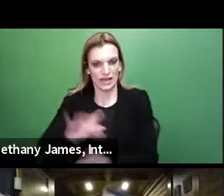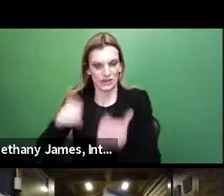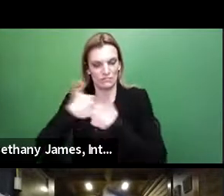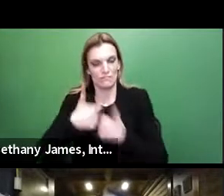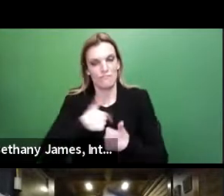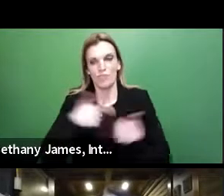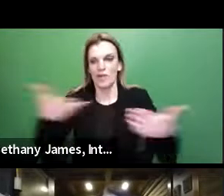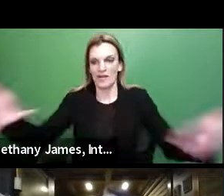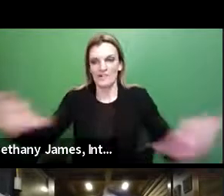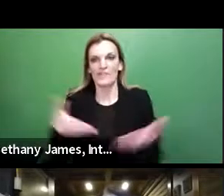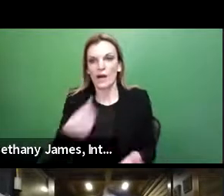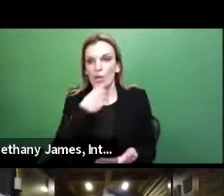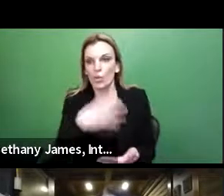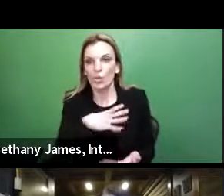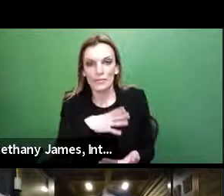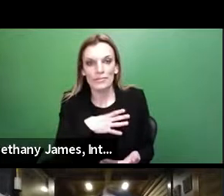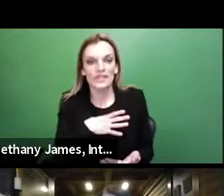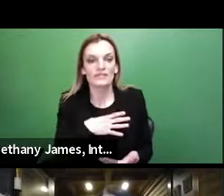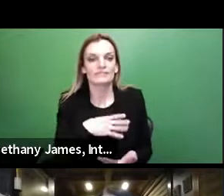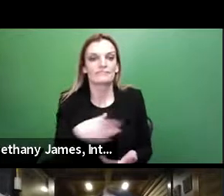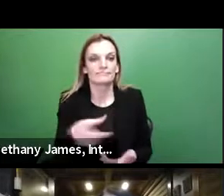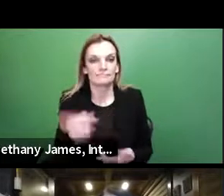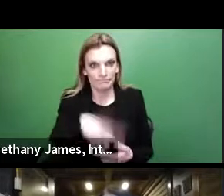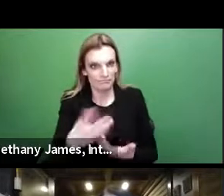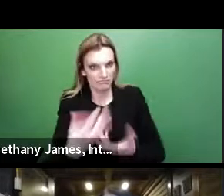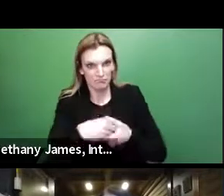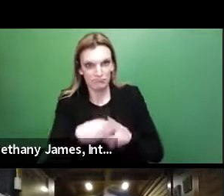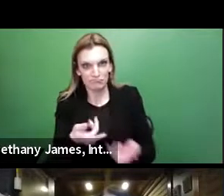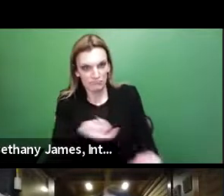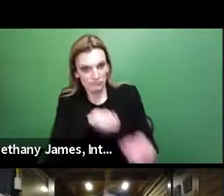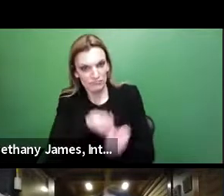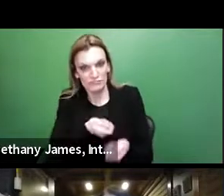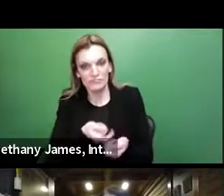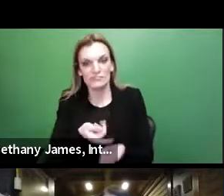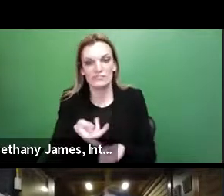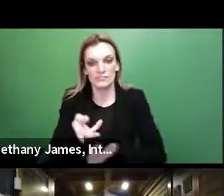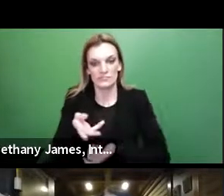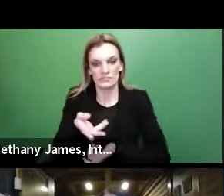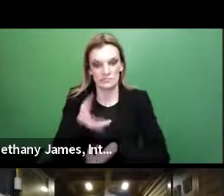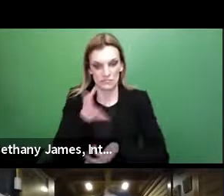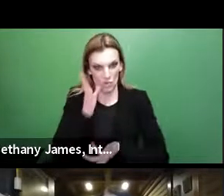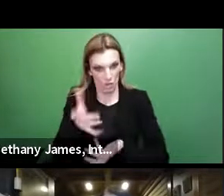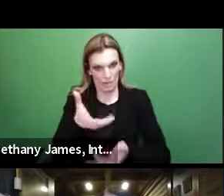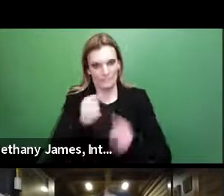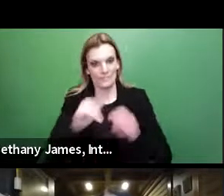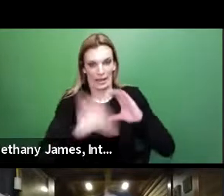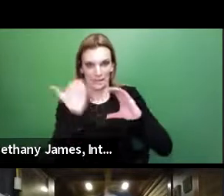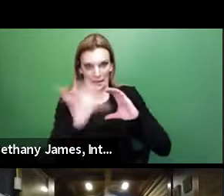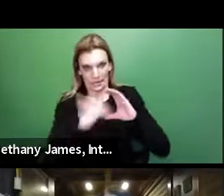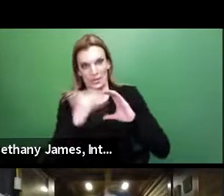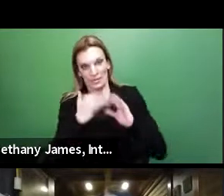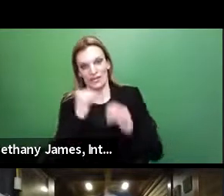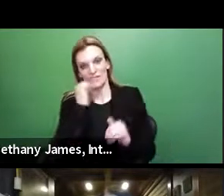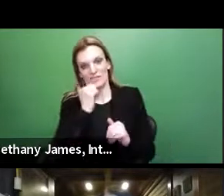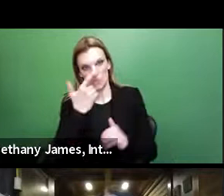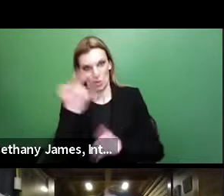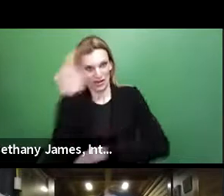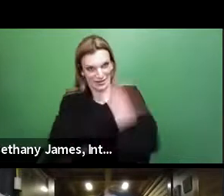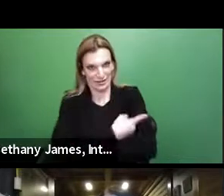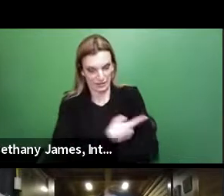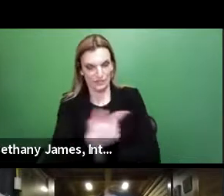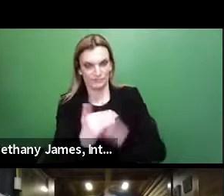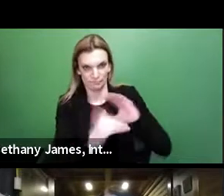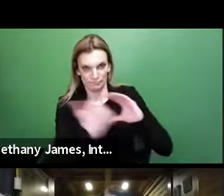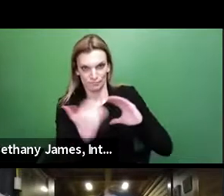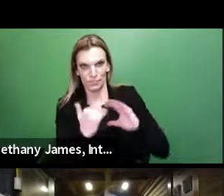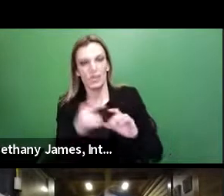invite women to participate to sign up for a cohort. They'll receive an email every day for 21 days containing resources to